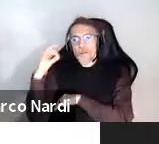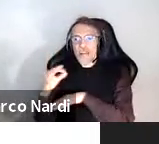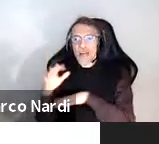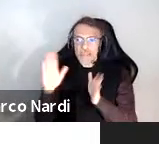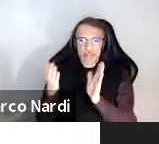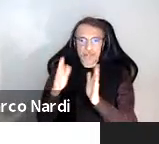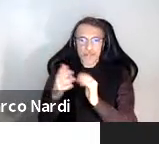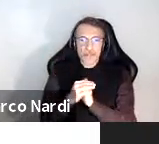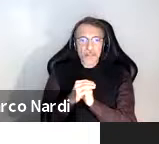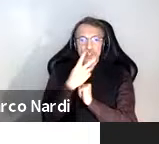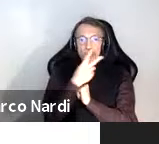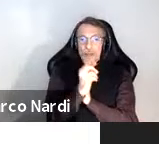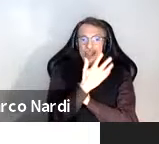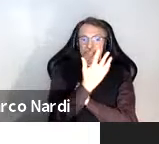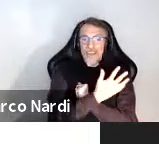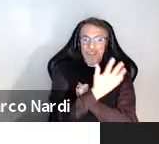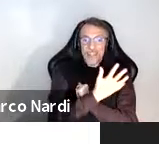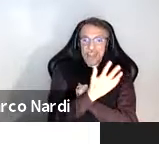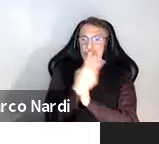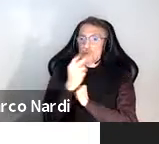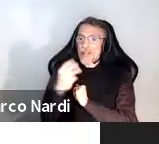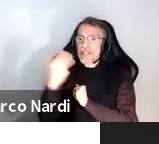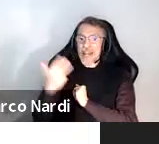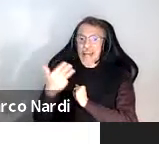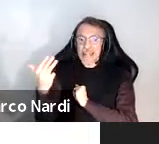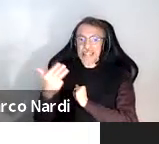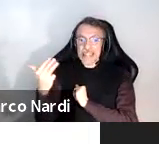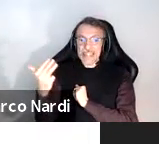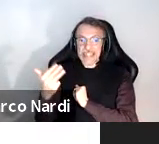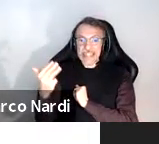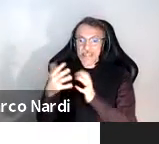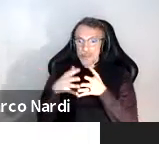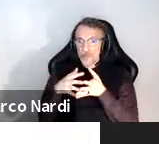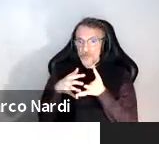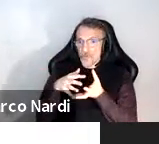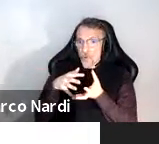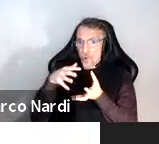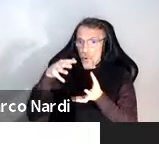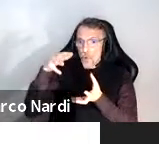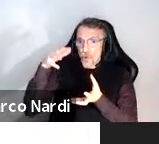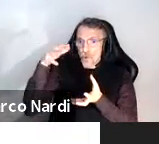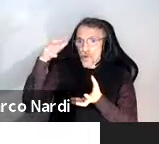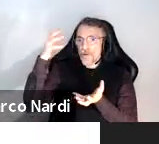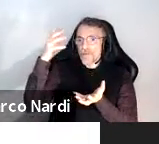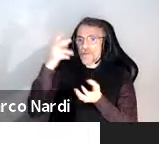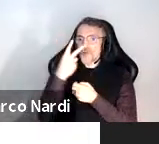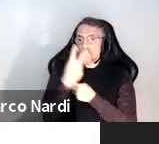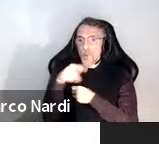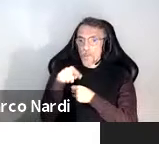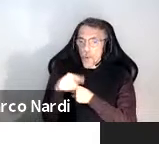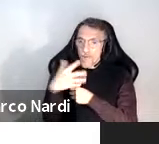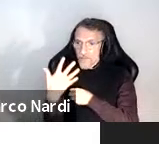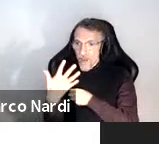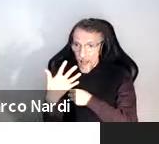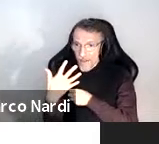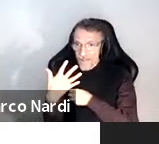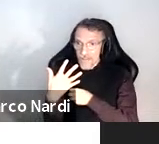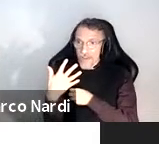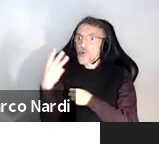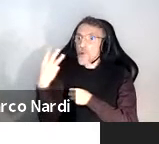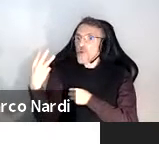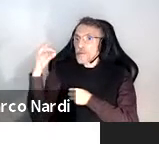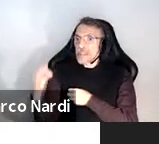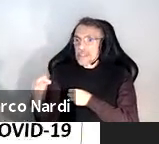between 2015 and 2019, the growth rate hovers around 2.5 to